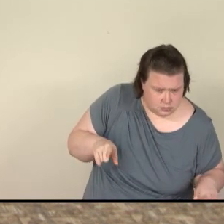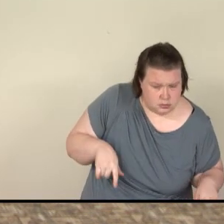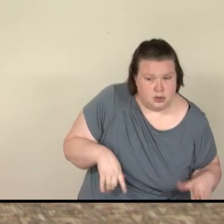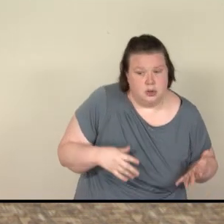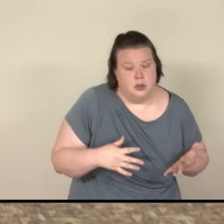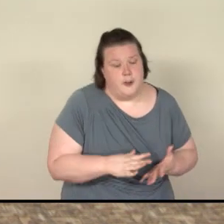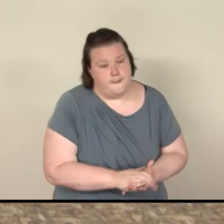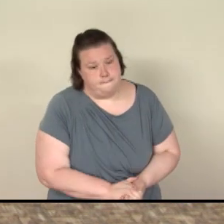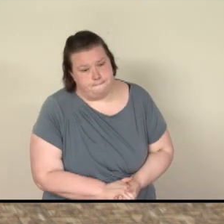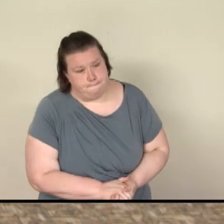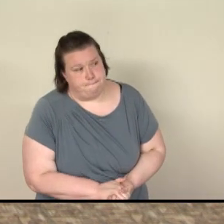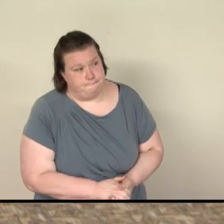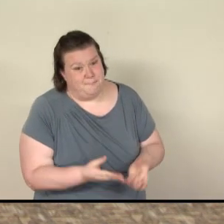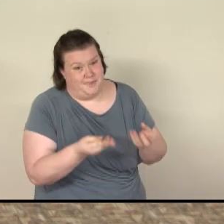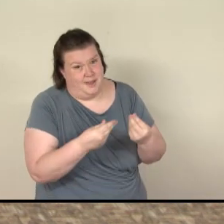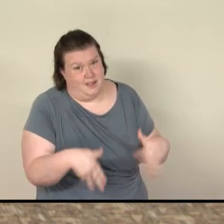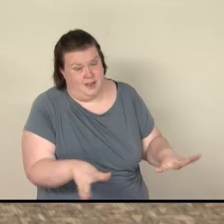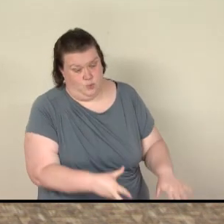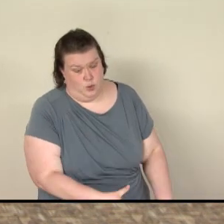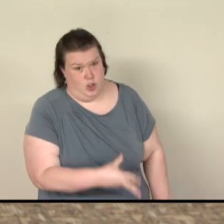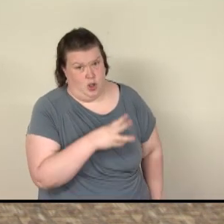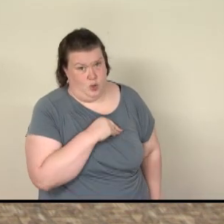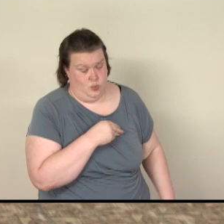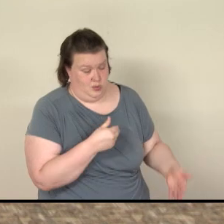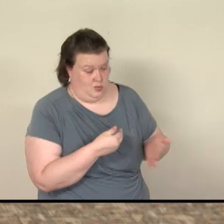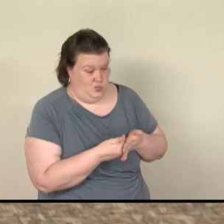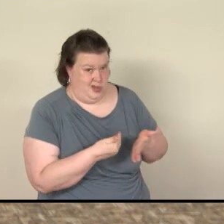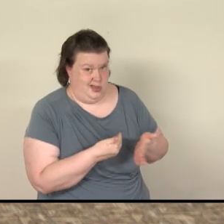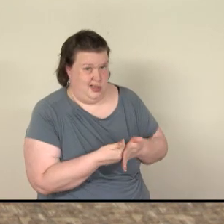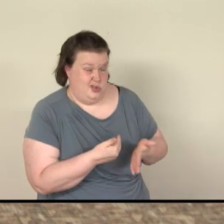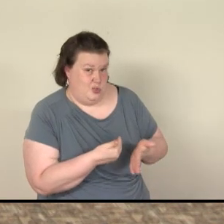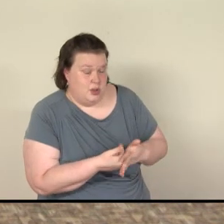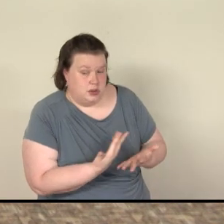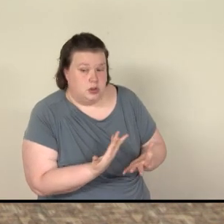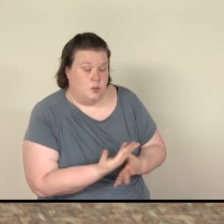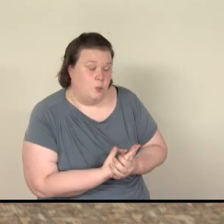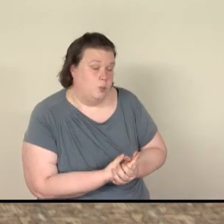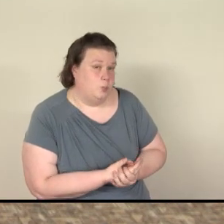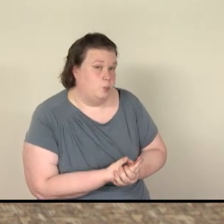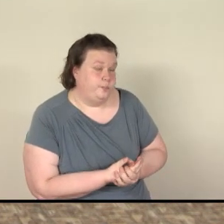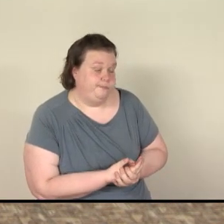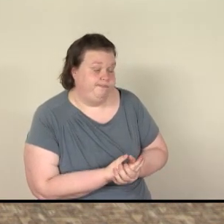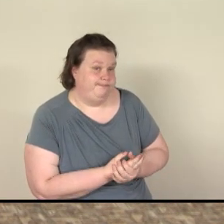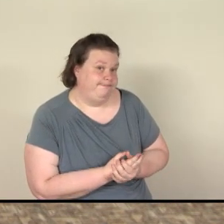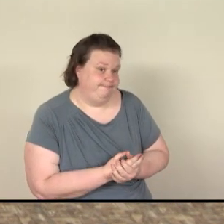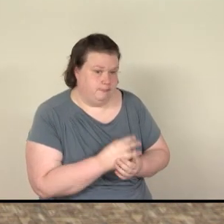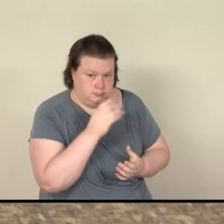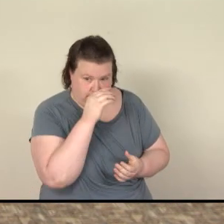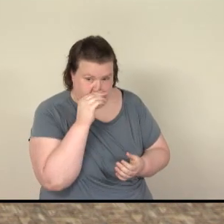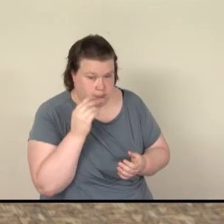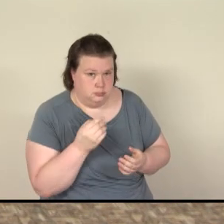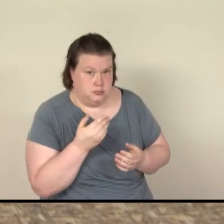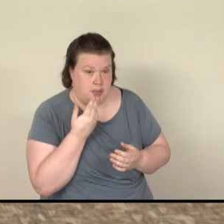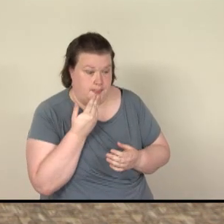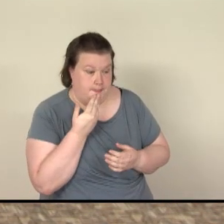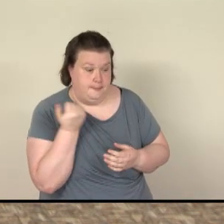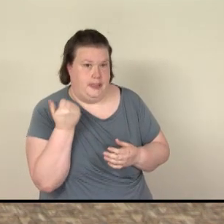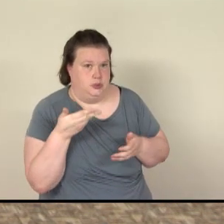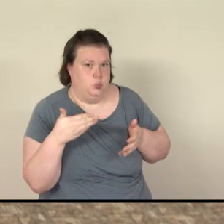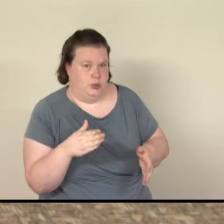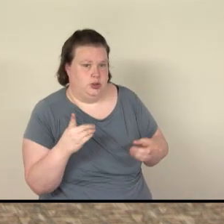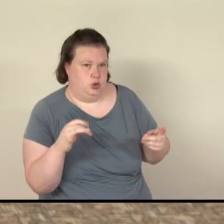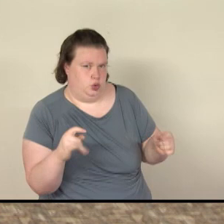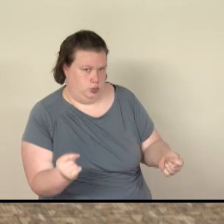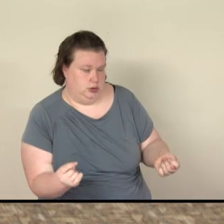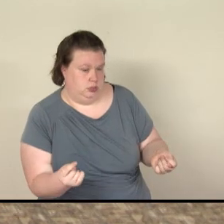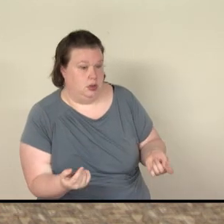Well, it's land we own, and it's right next to us, so that's like the most efficient and effective way to do